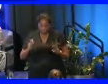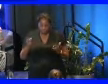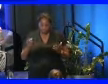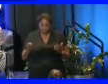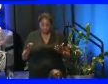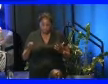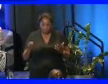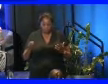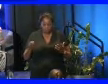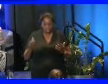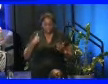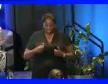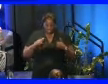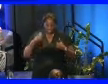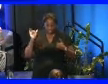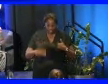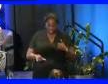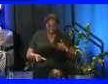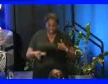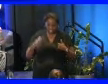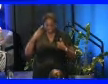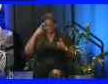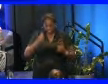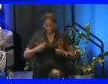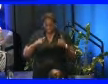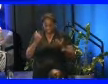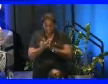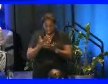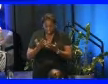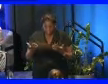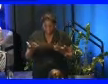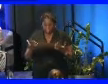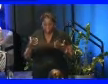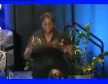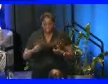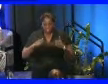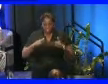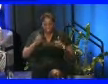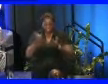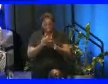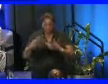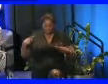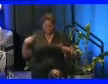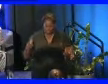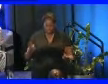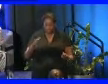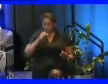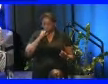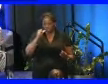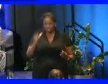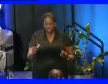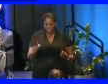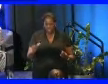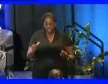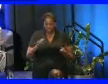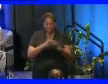know? So come on, I've survived that. And you think I survived all that to come out of here and survive everything that I got to not want to